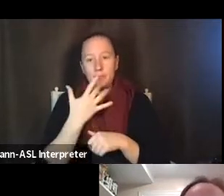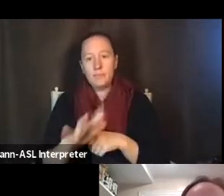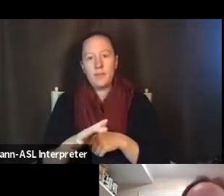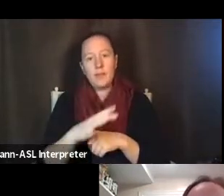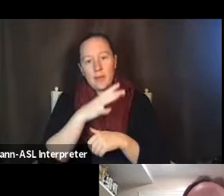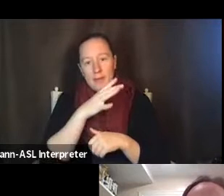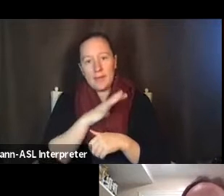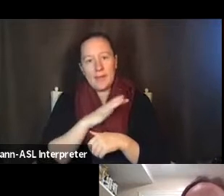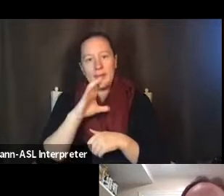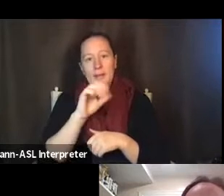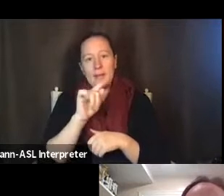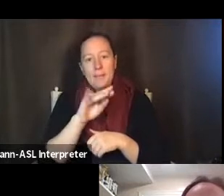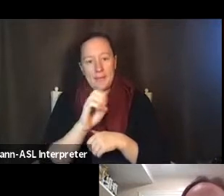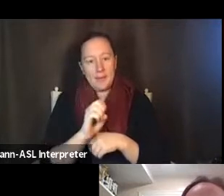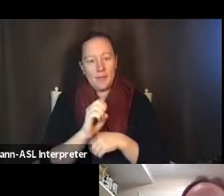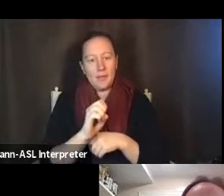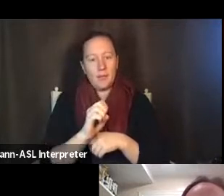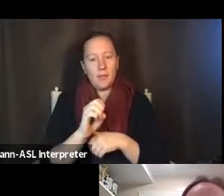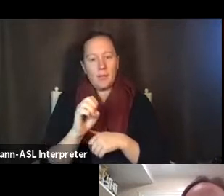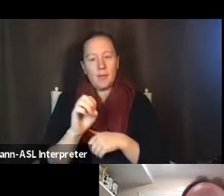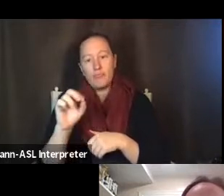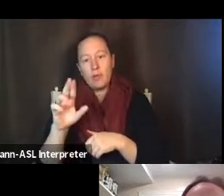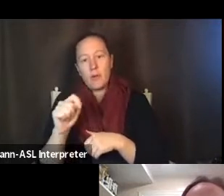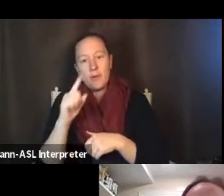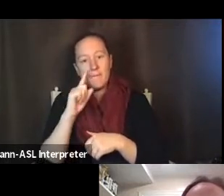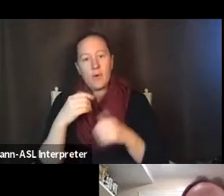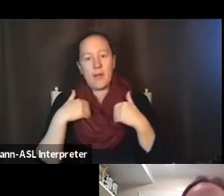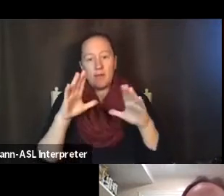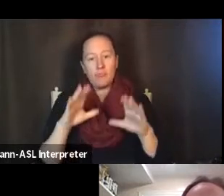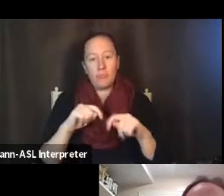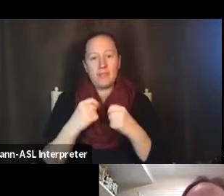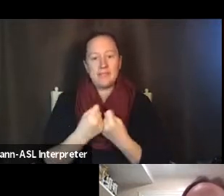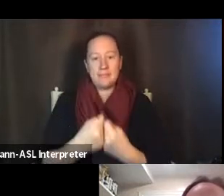Camille and Robert, lucky guy for having such a great team.